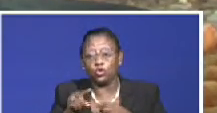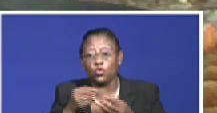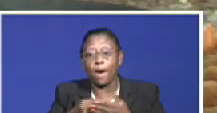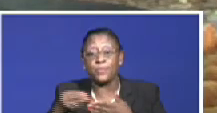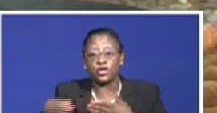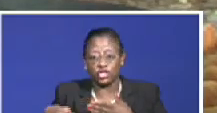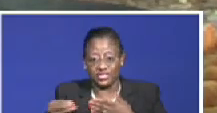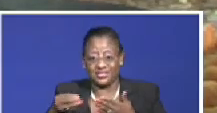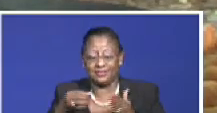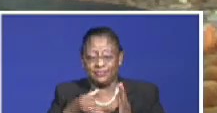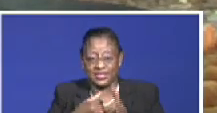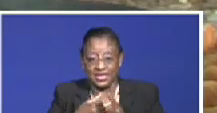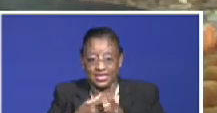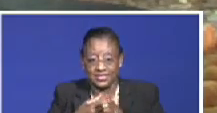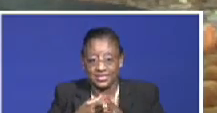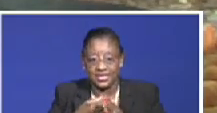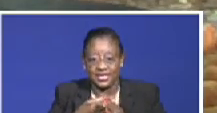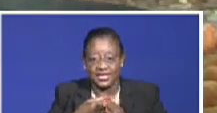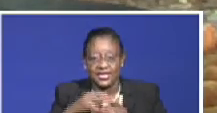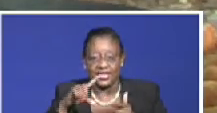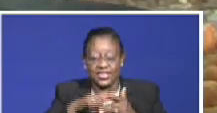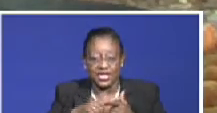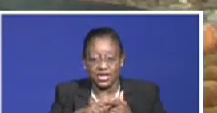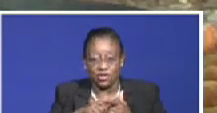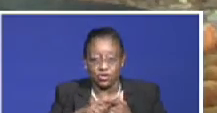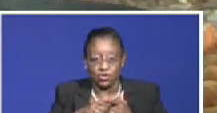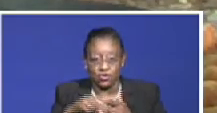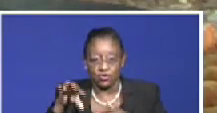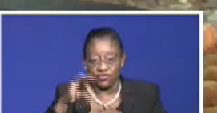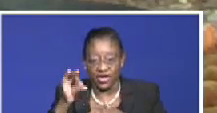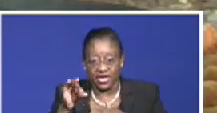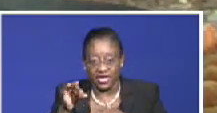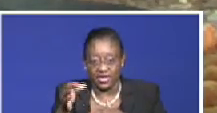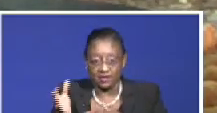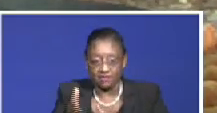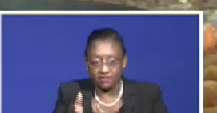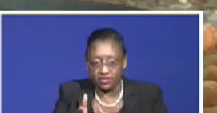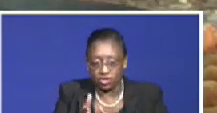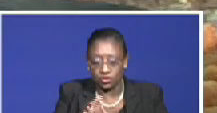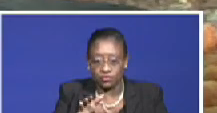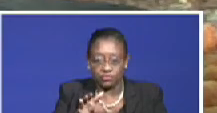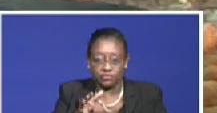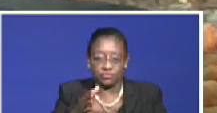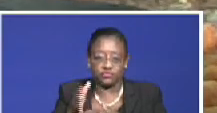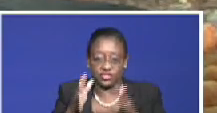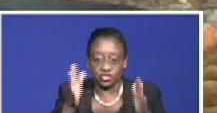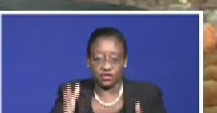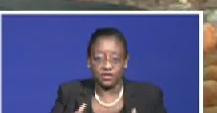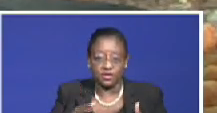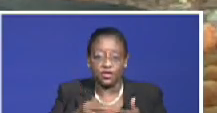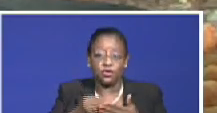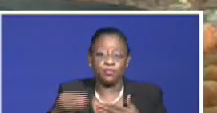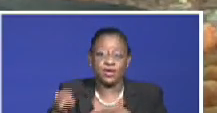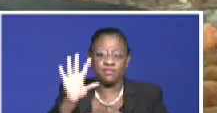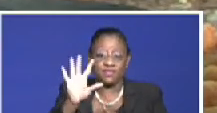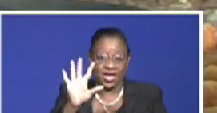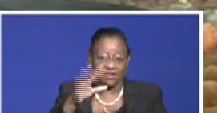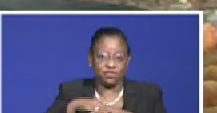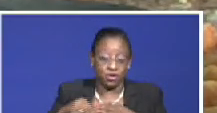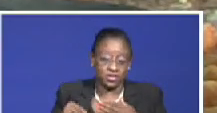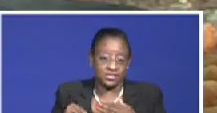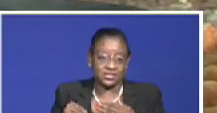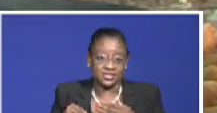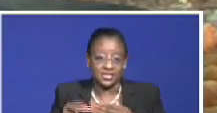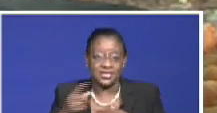product itself. Very often you find the fishermen want top dollar for their sponge. They cannot get the top dollar because